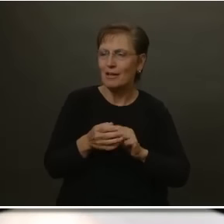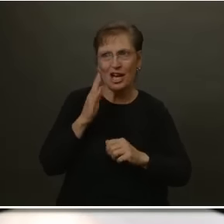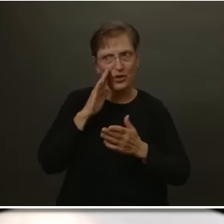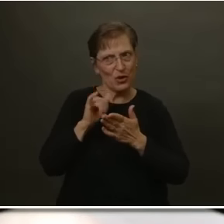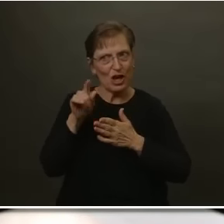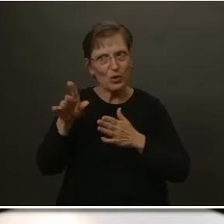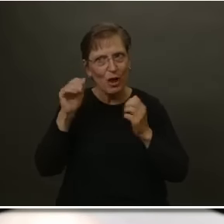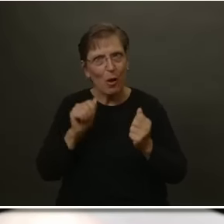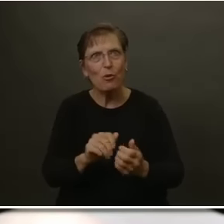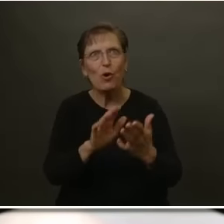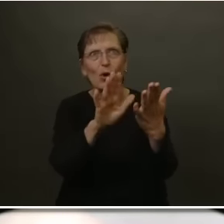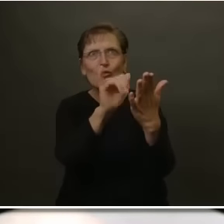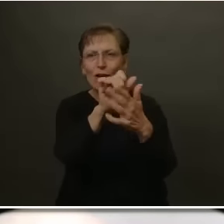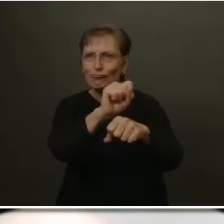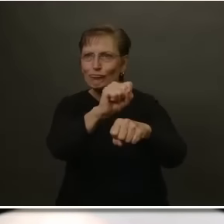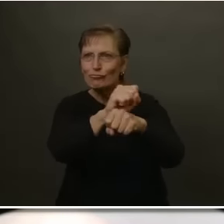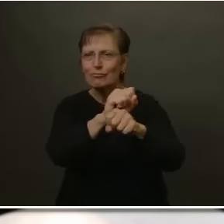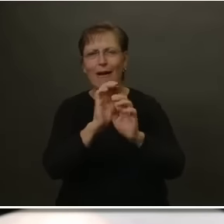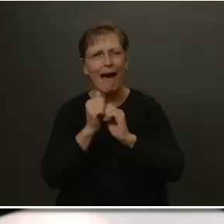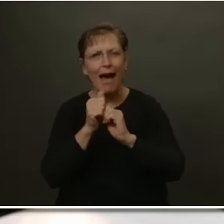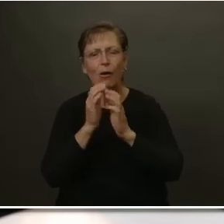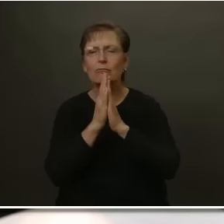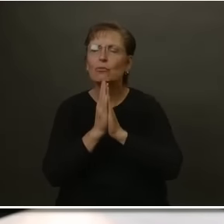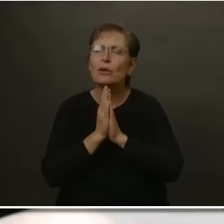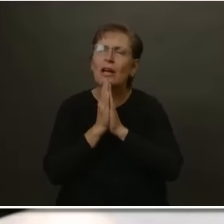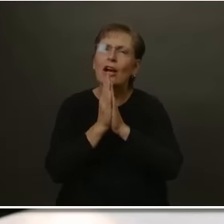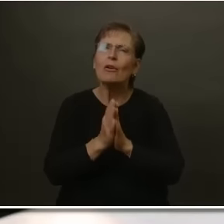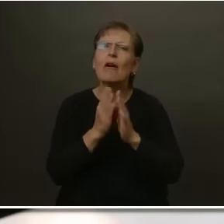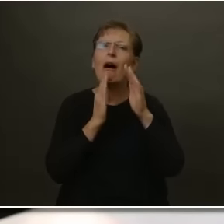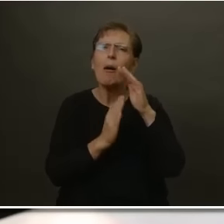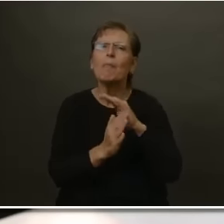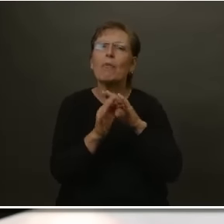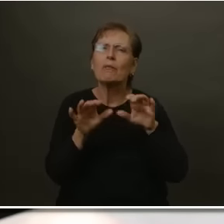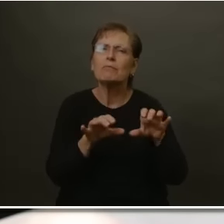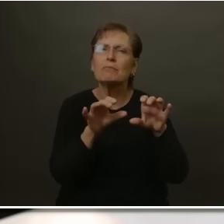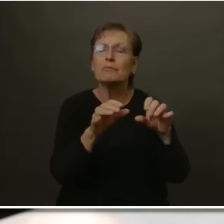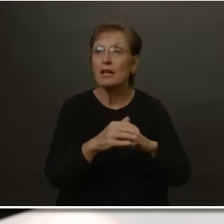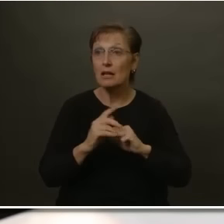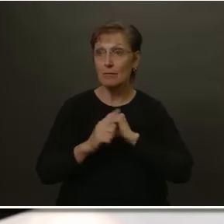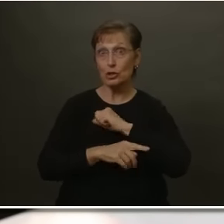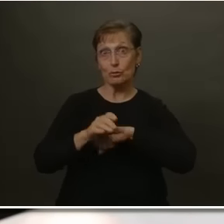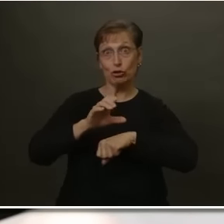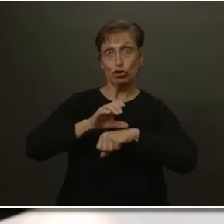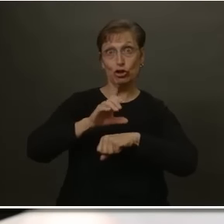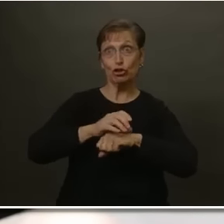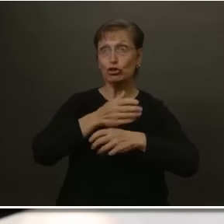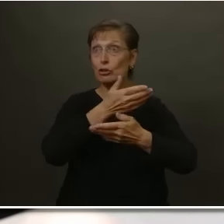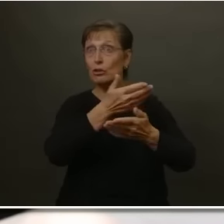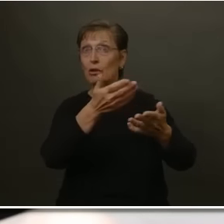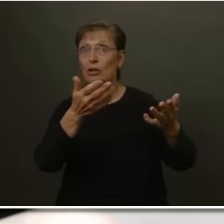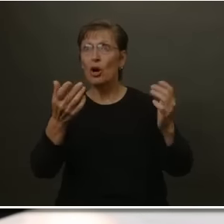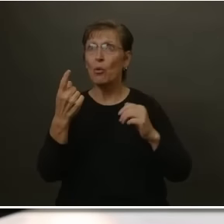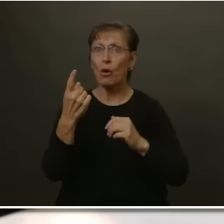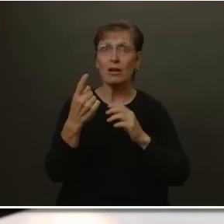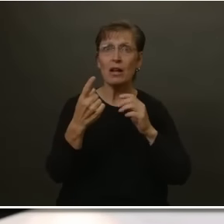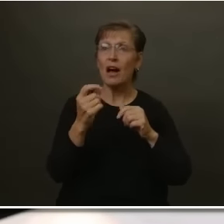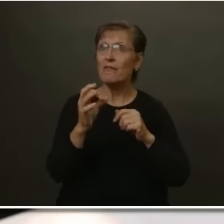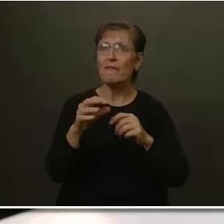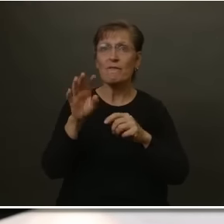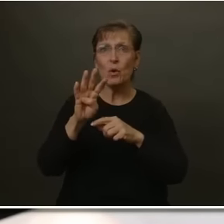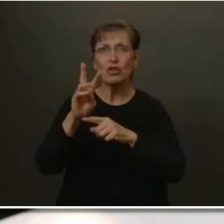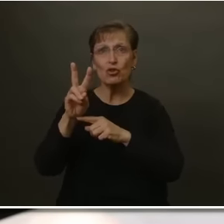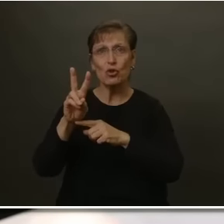it in prayer and humility. The Episcopal Church is one of the 42 autonomous